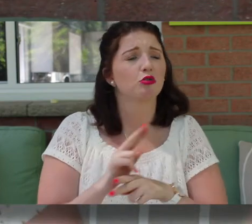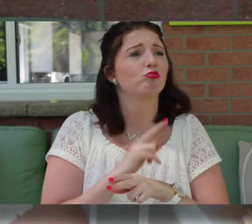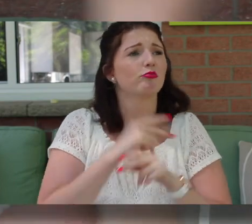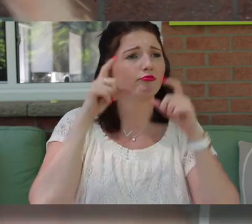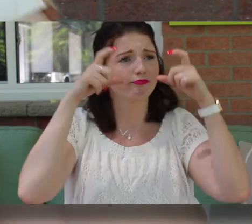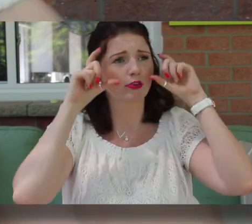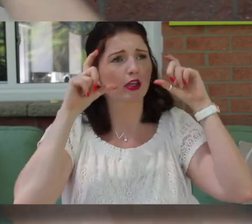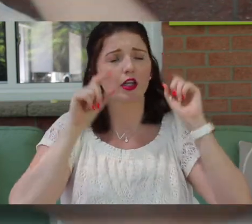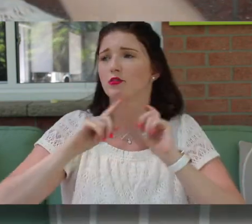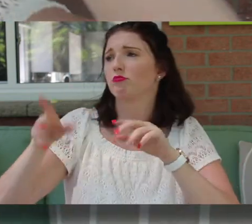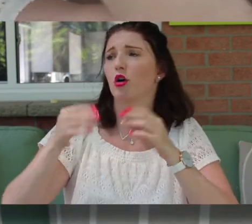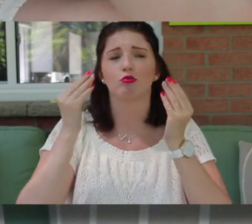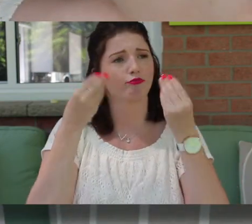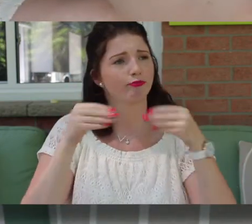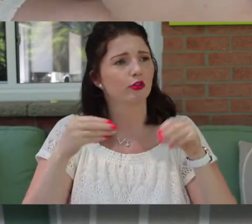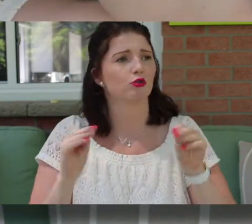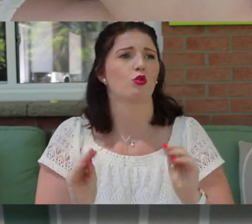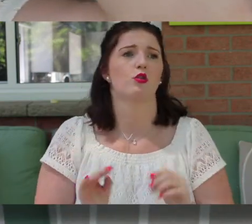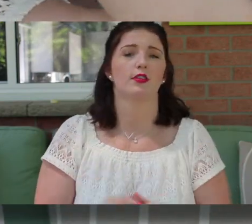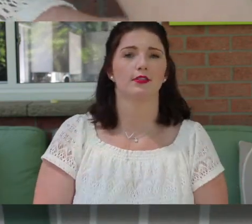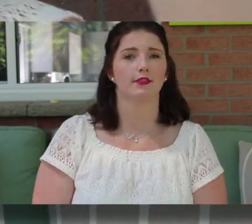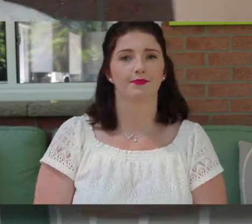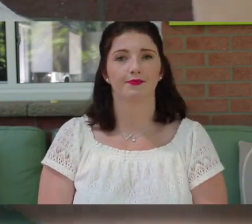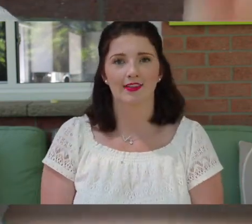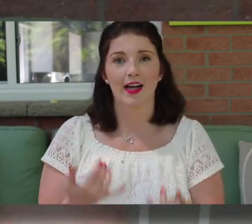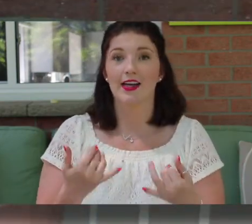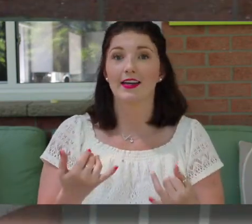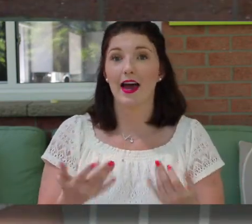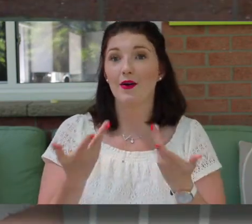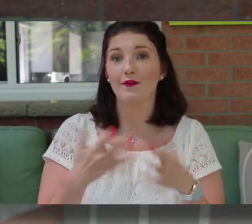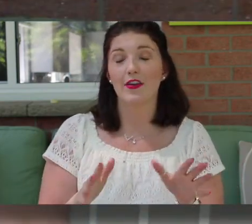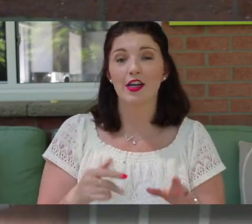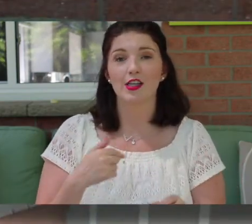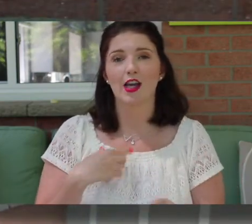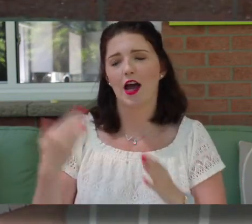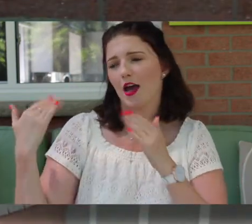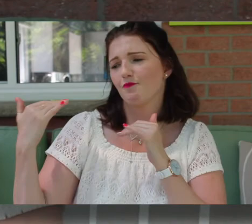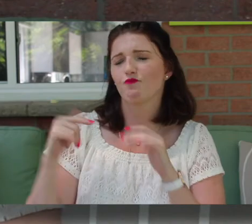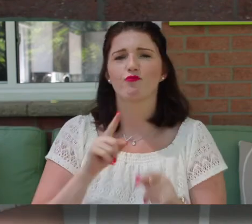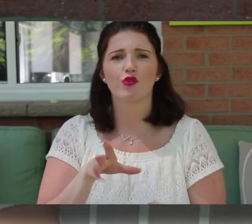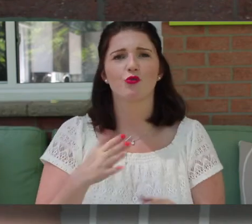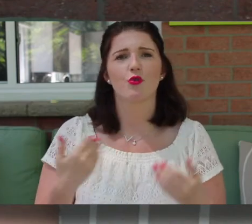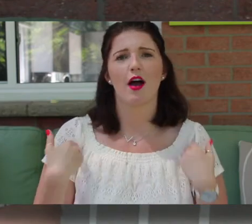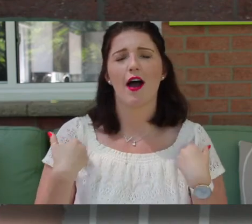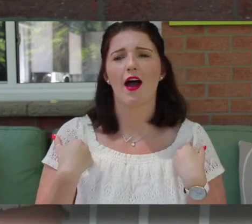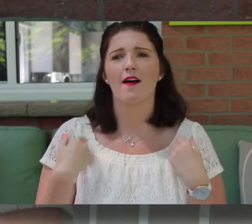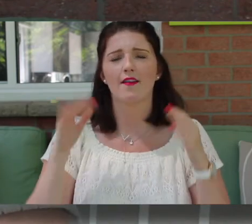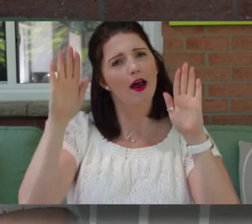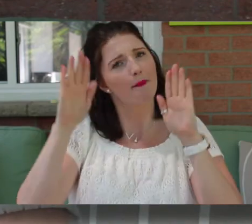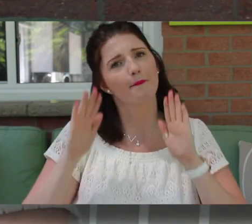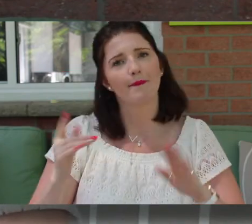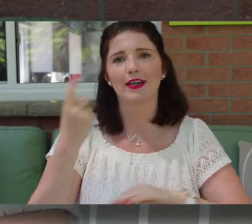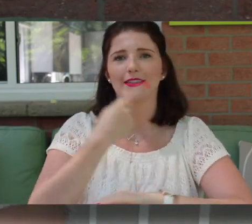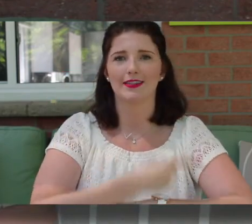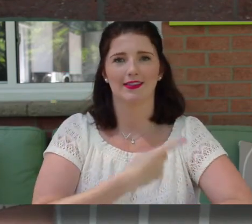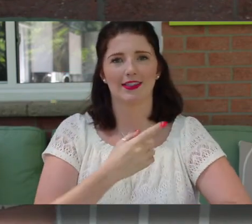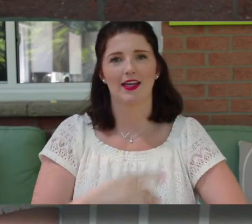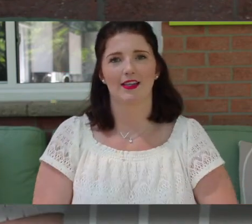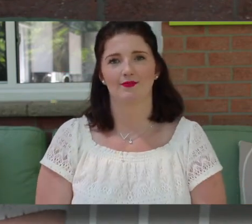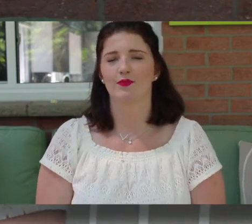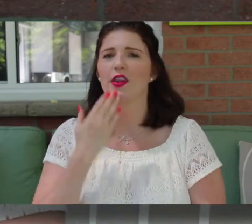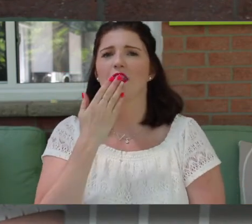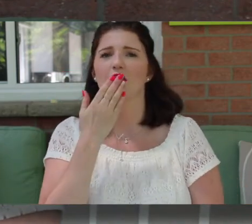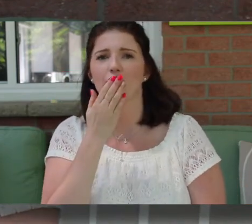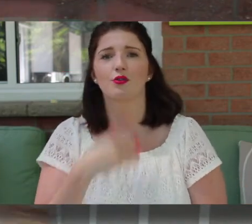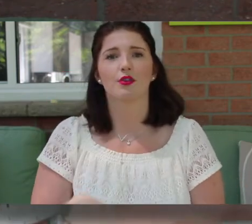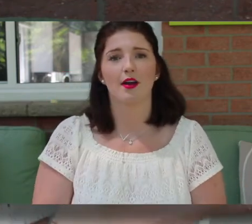Anyways, that's all that I have for you guys for today. I hope you enjoyed this video. It is a little shorter than the last one. Other than that, I